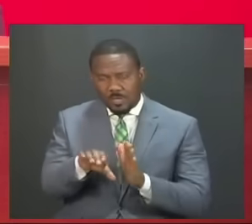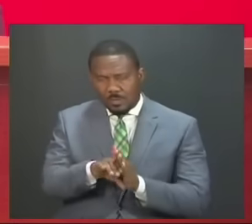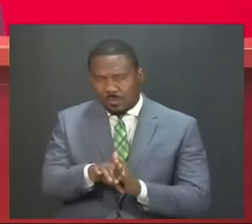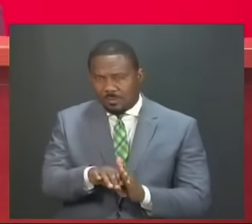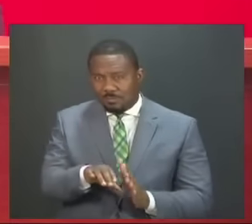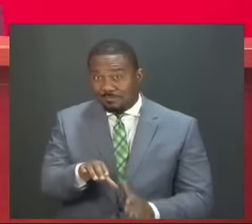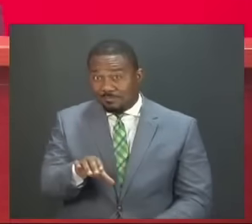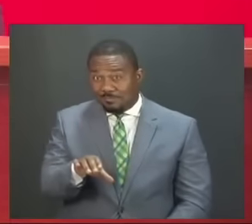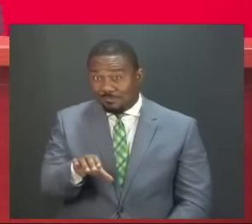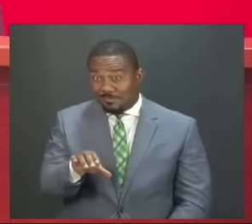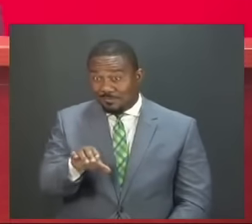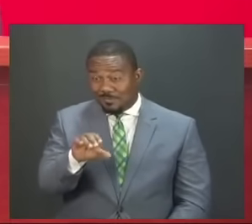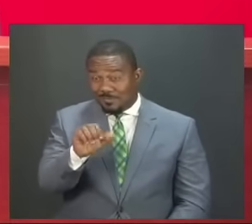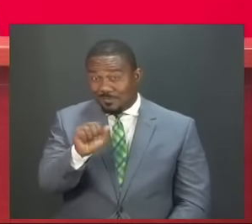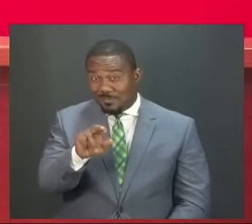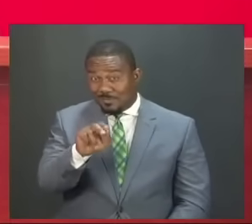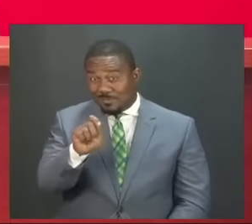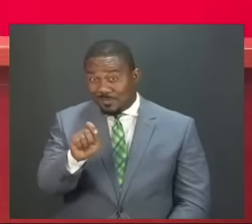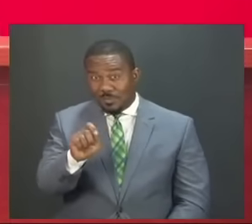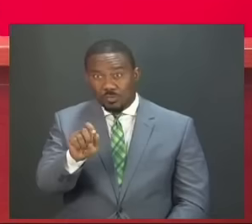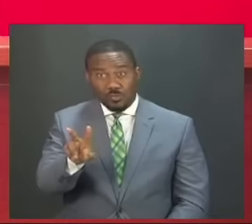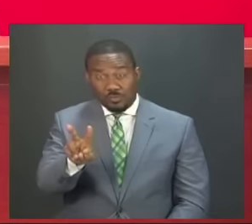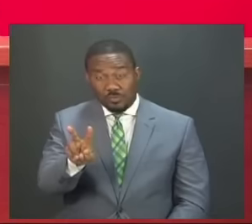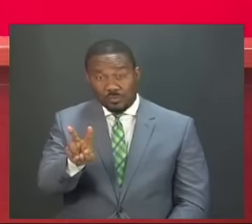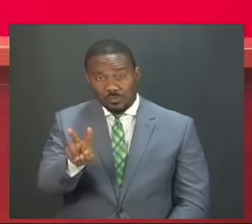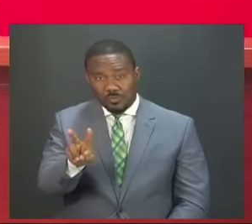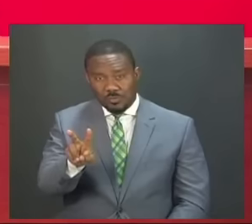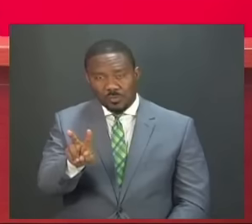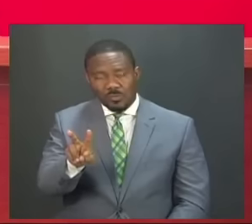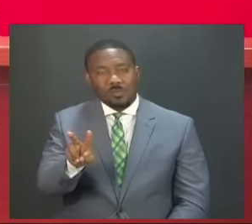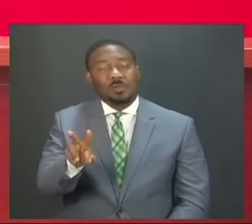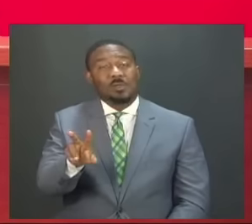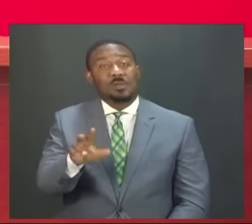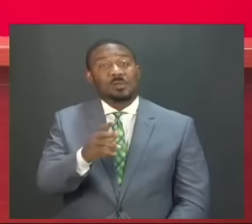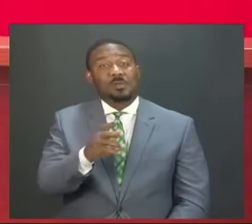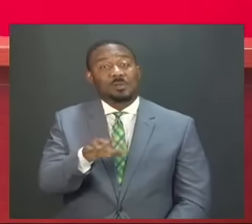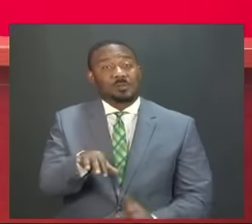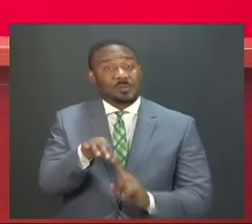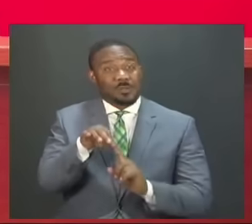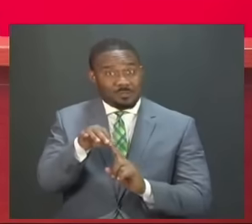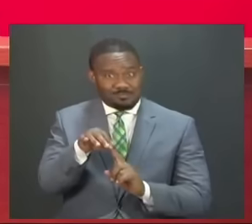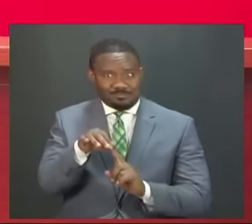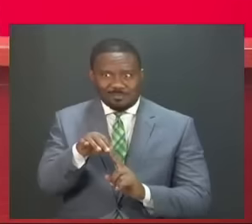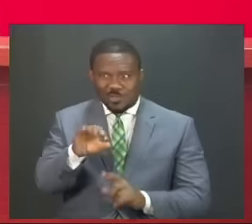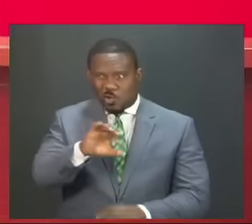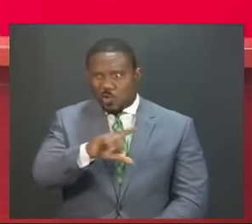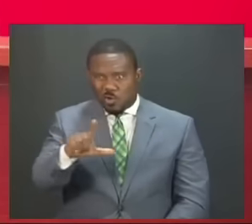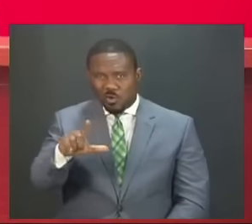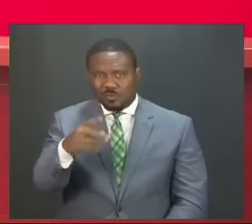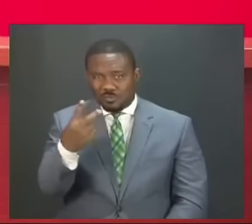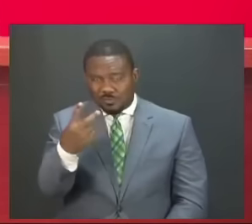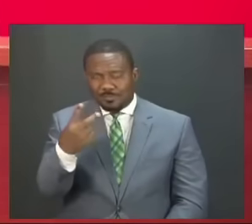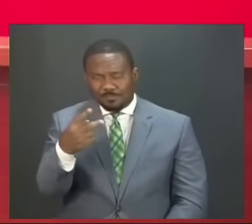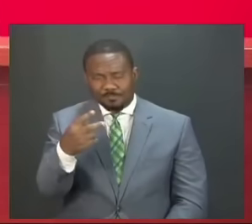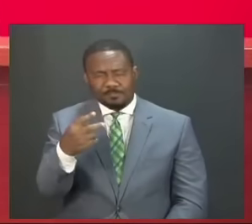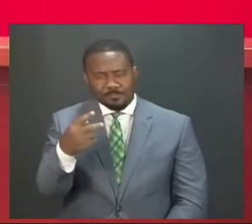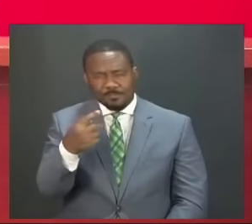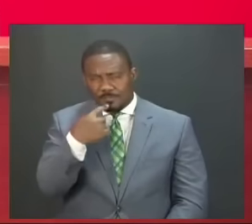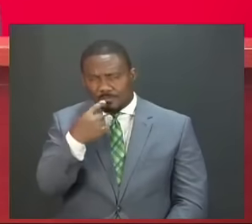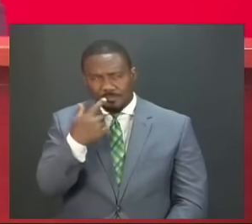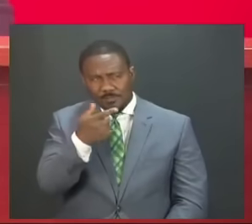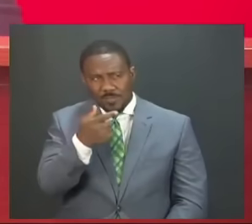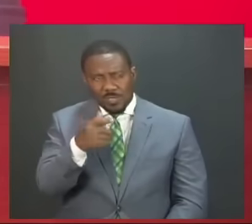1992 Constitution, especially Clause 2 of Article 2, which vests the Supreme Court